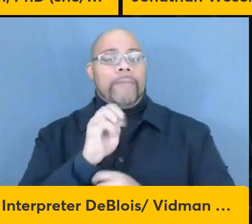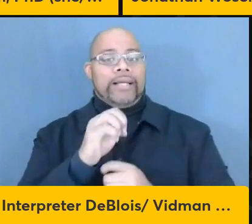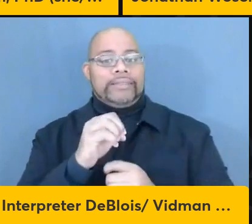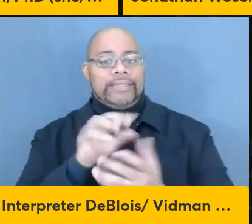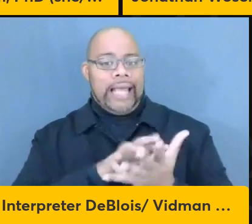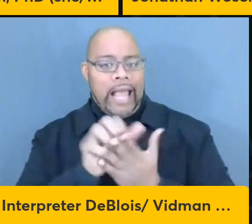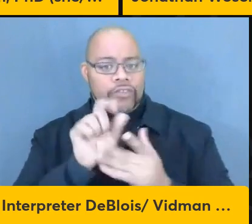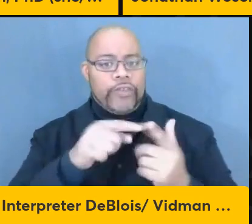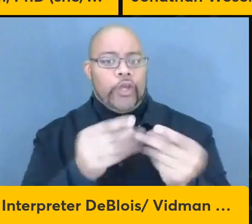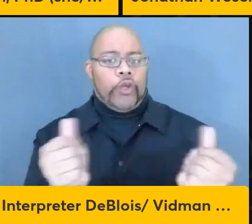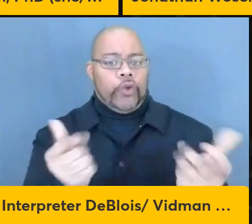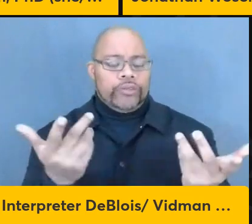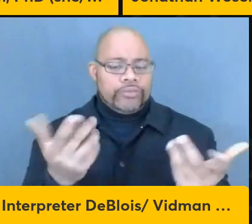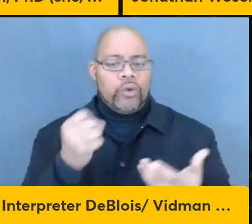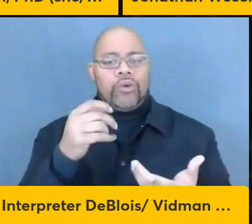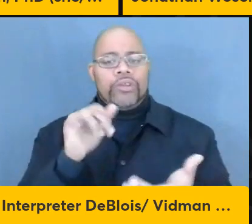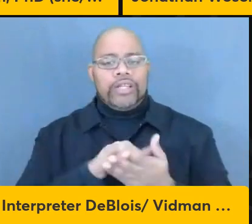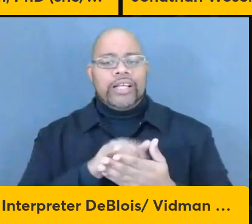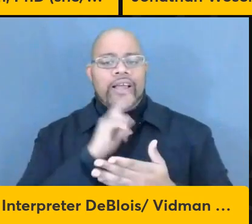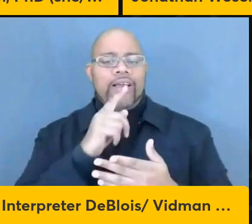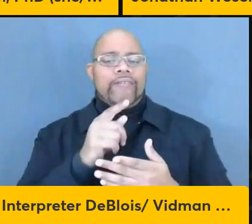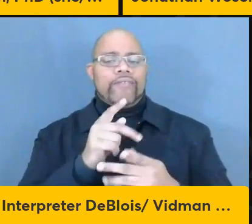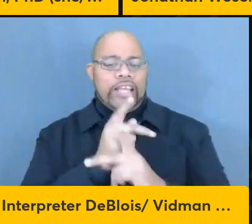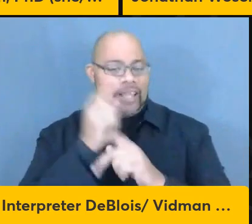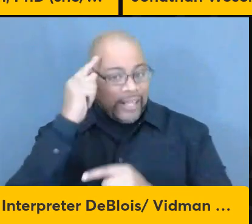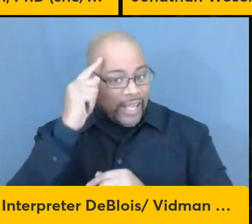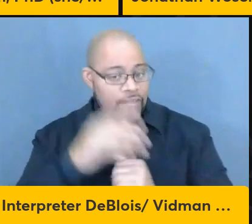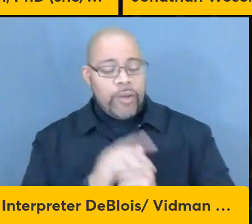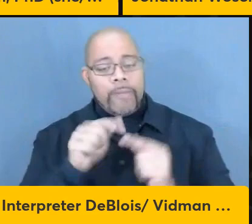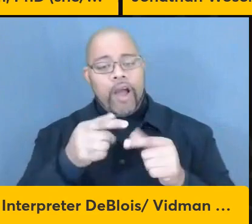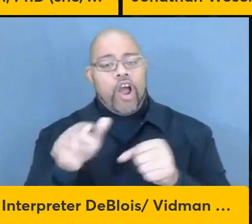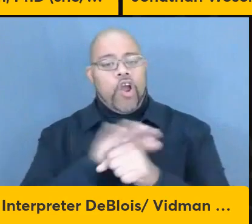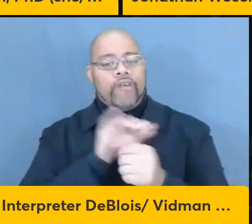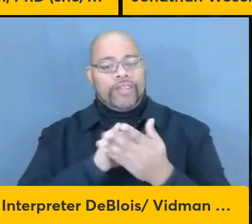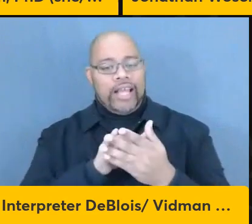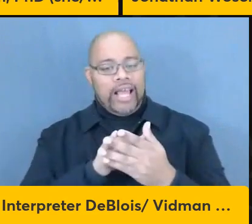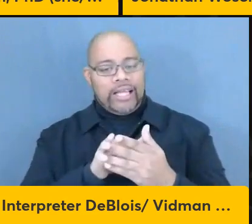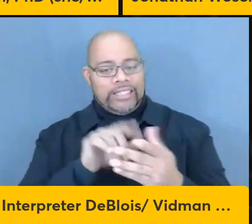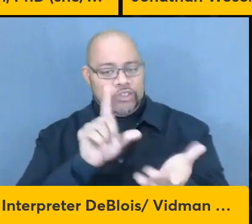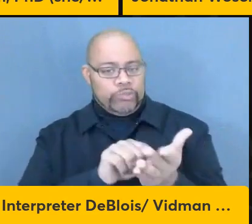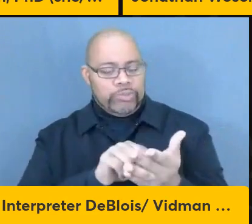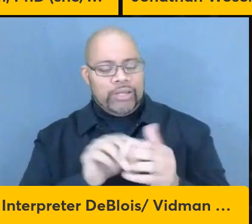curing it. So you have to think carefully about, covering